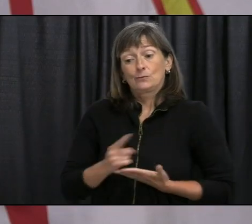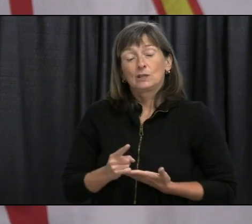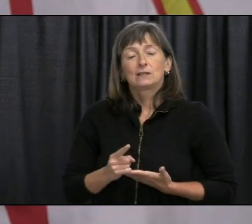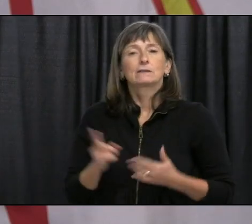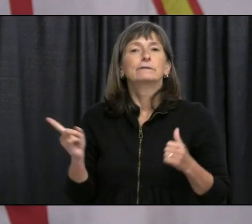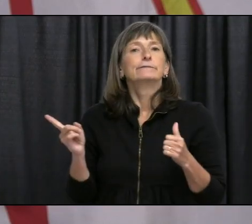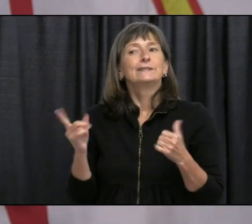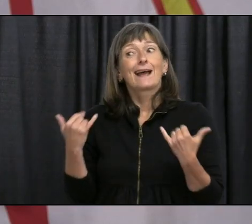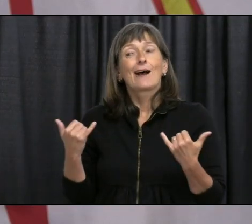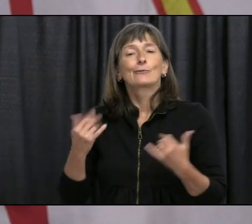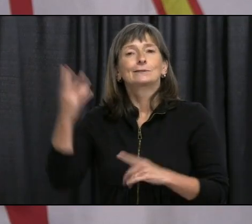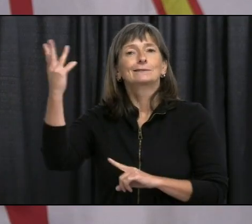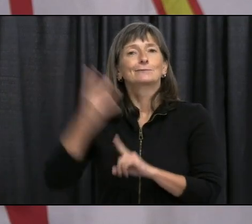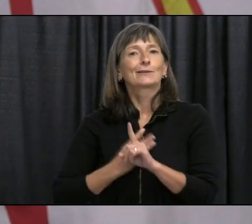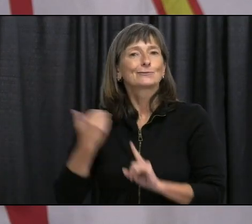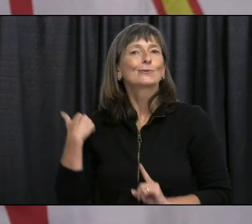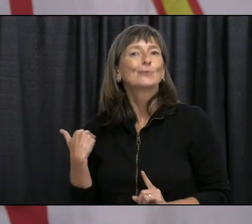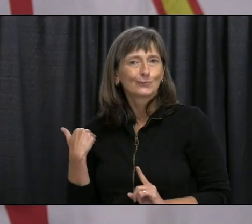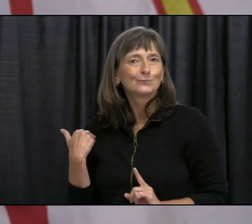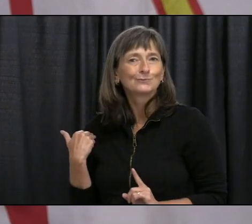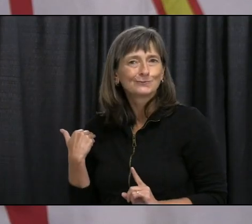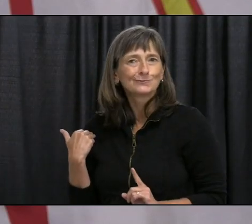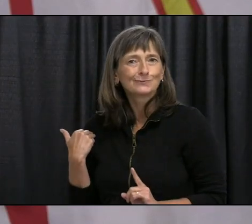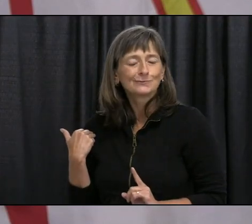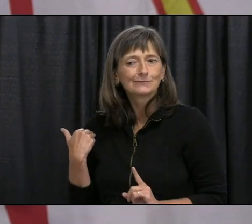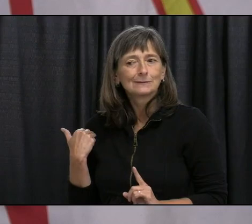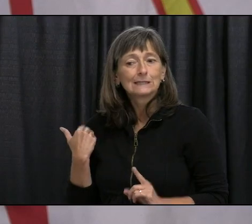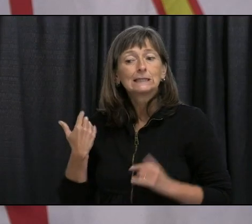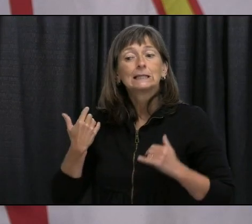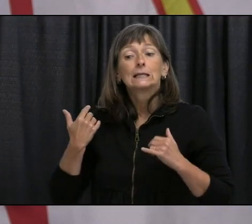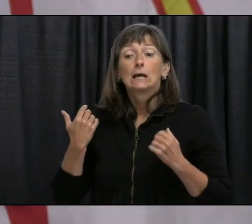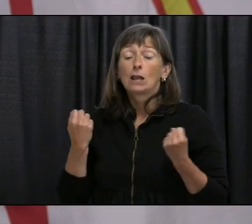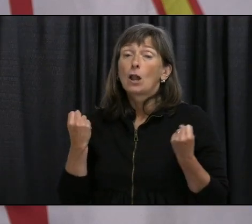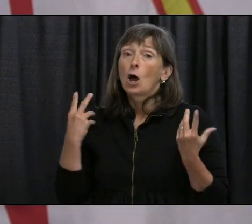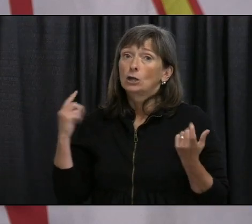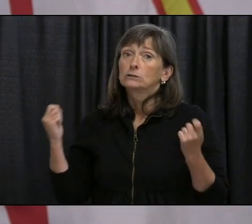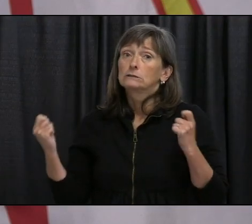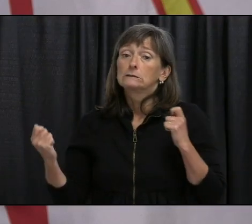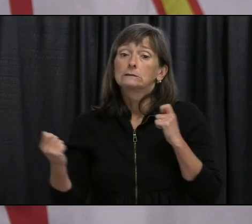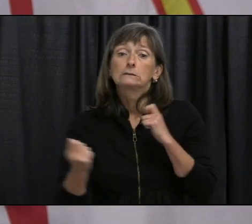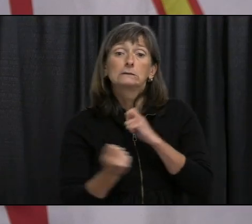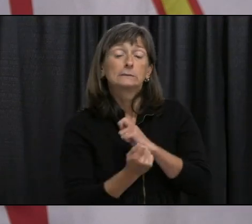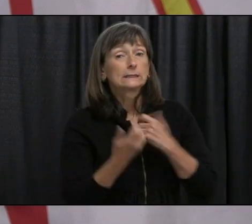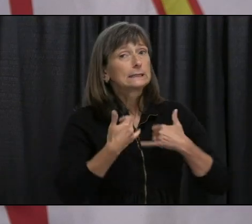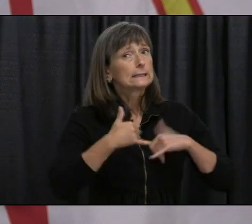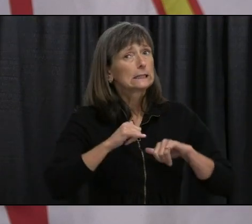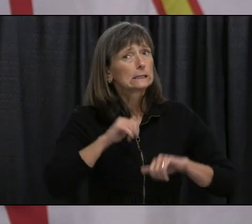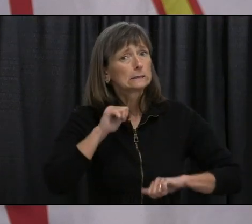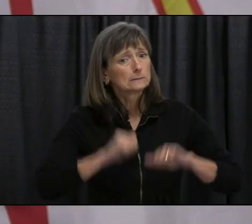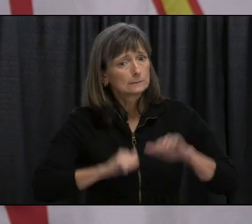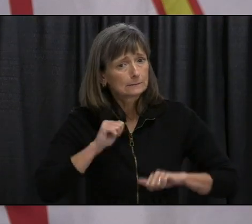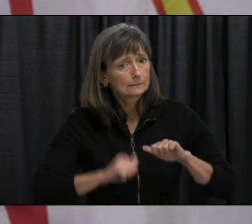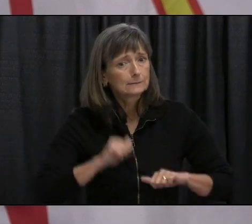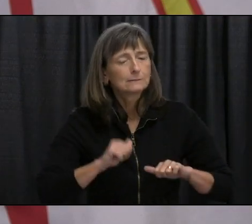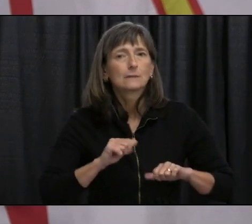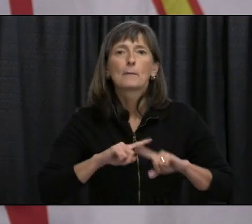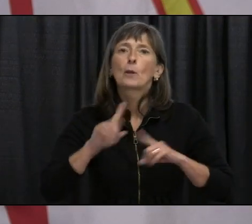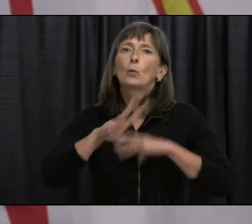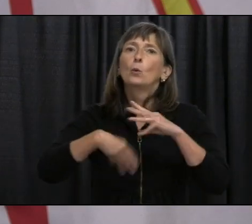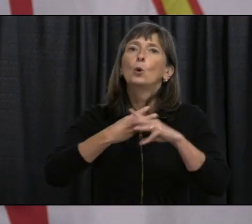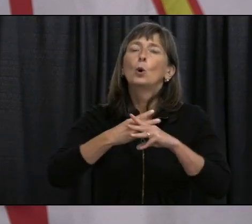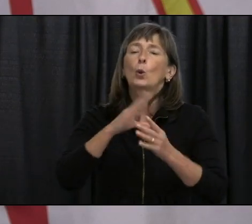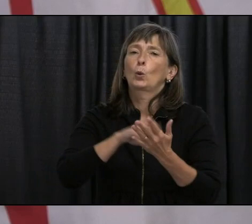province, and a lot has changed since that time, and while questions still remain about this virus, the global community has learned a lot about